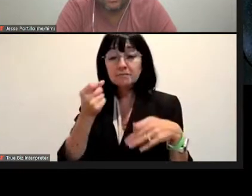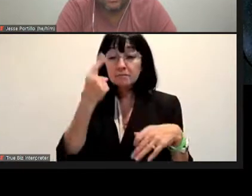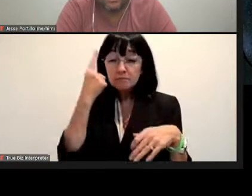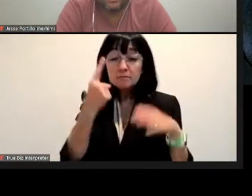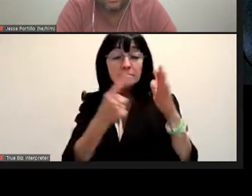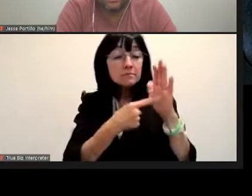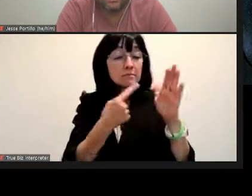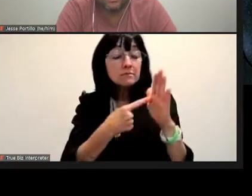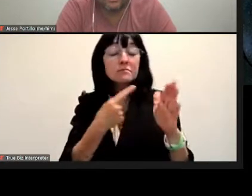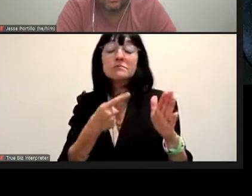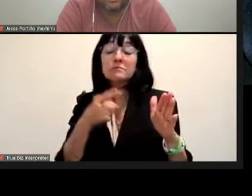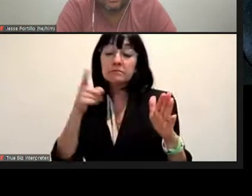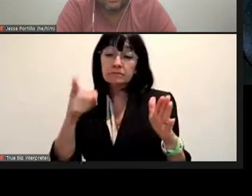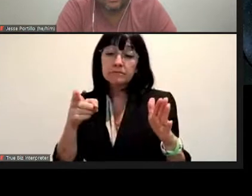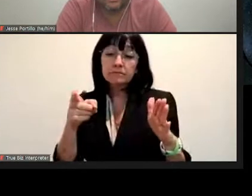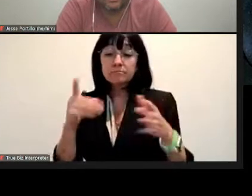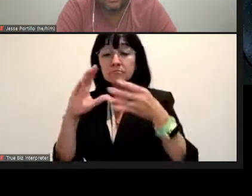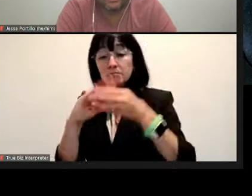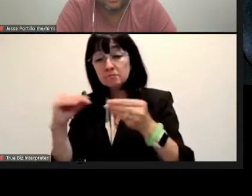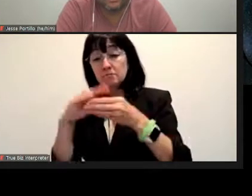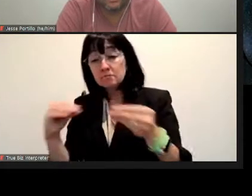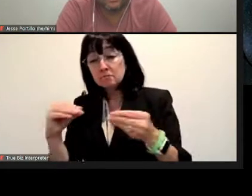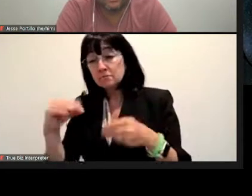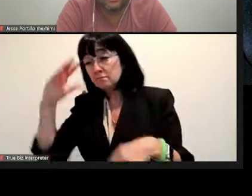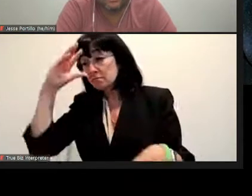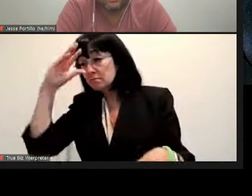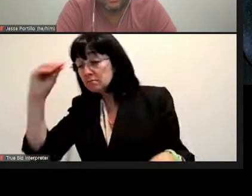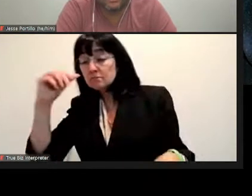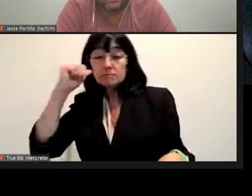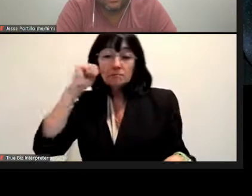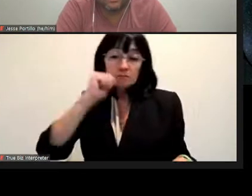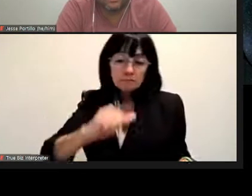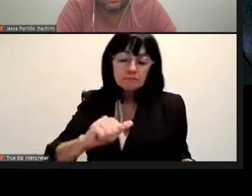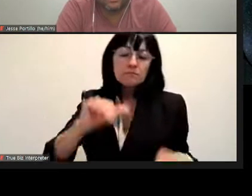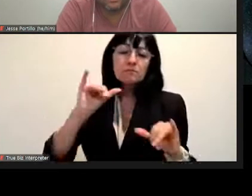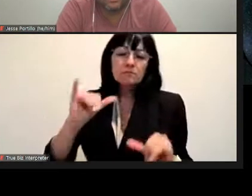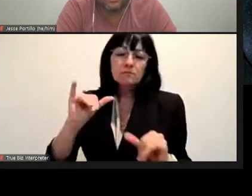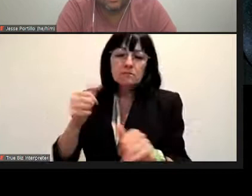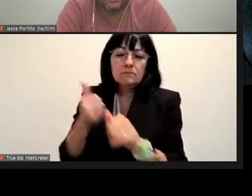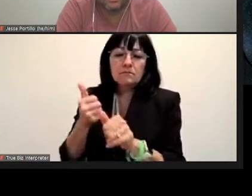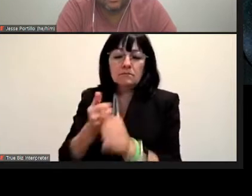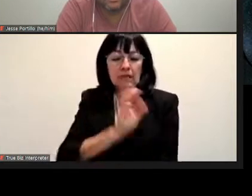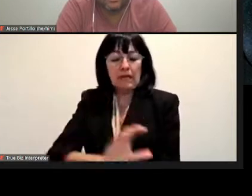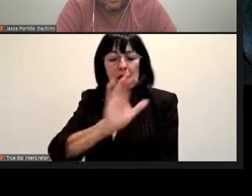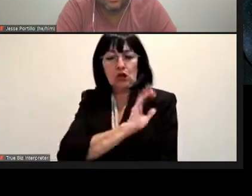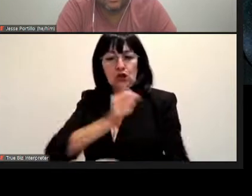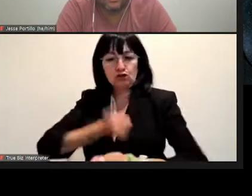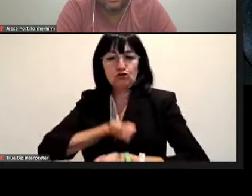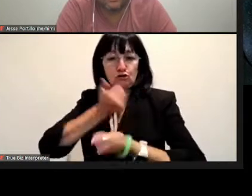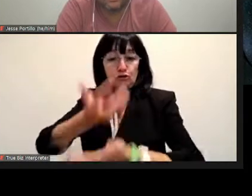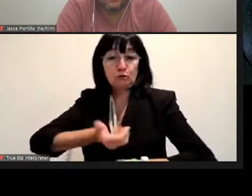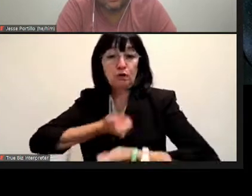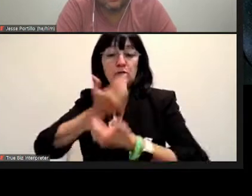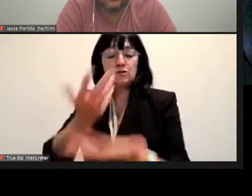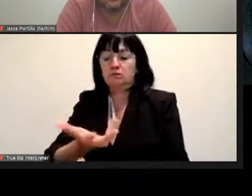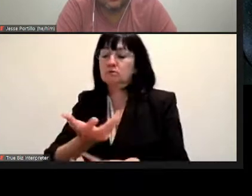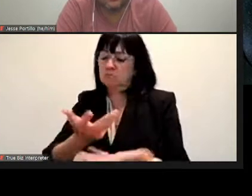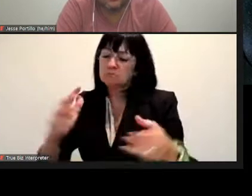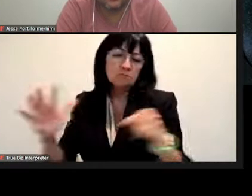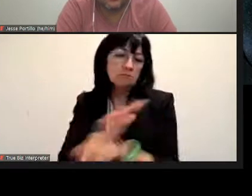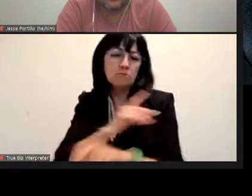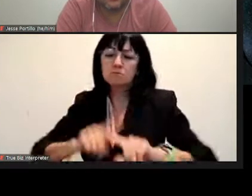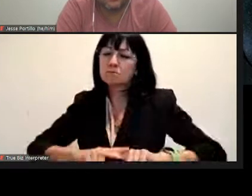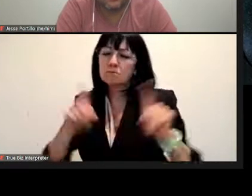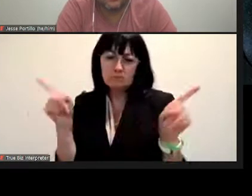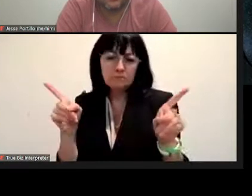femininity when it is like the character's gender expression. I think that is something entirely different to say, like, this